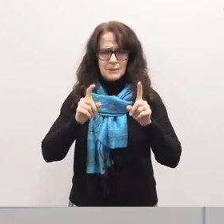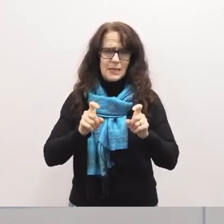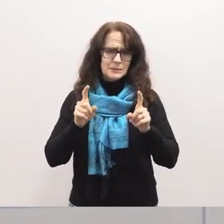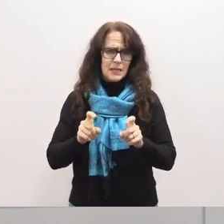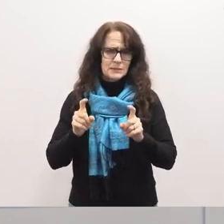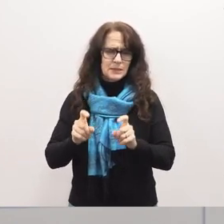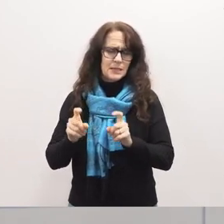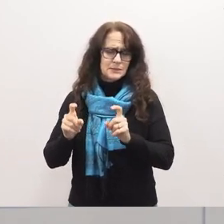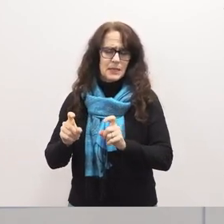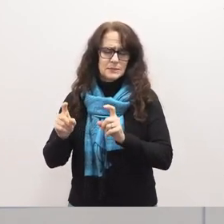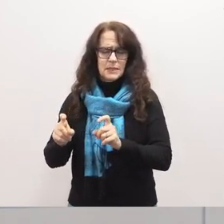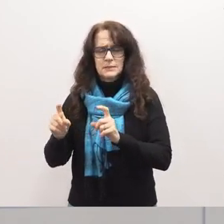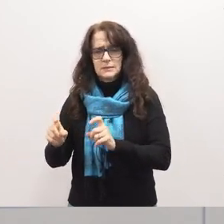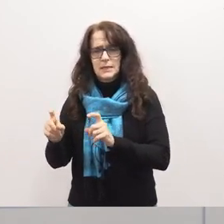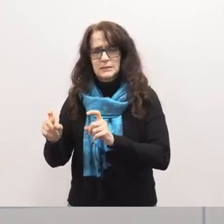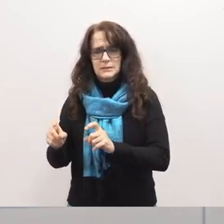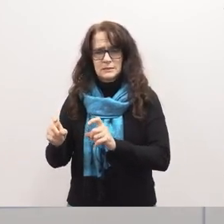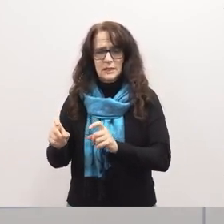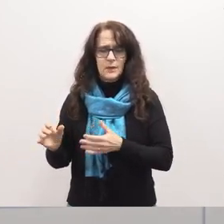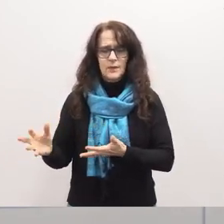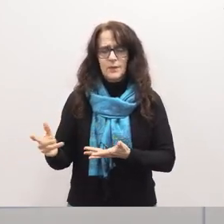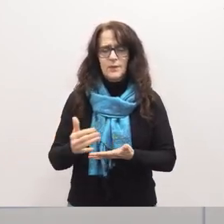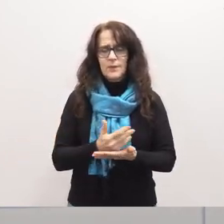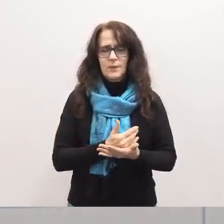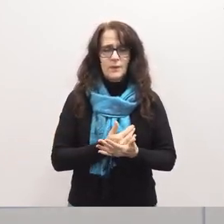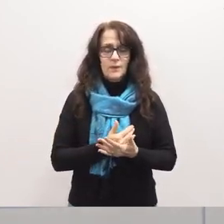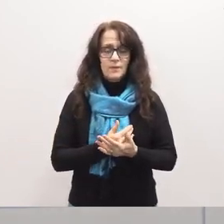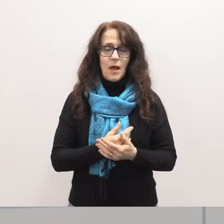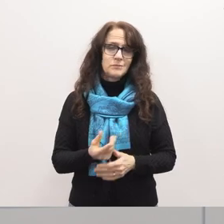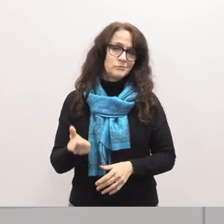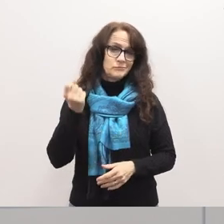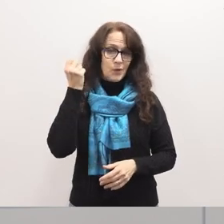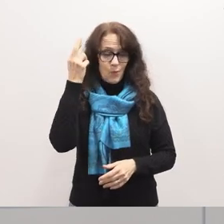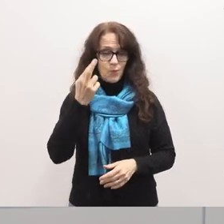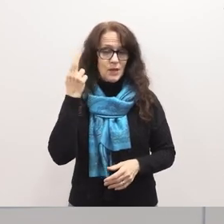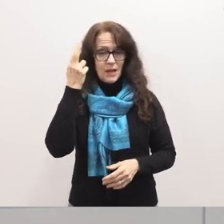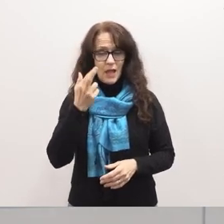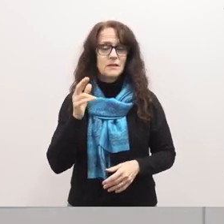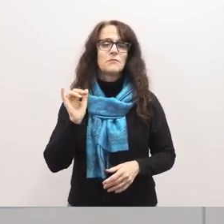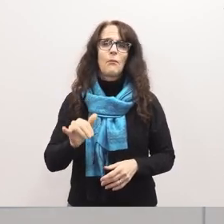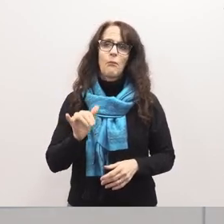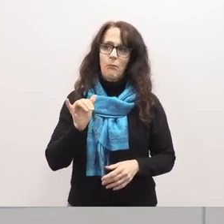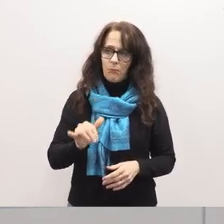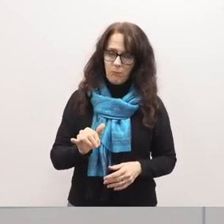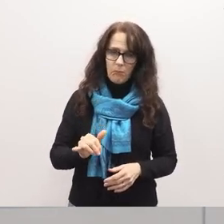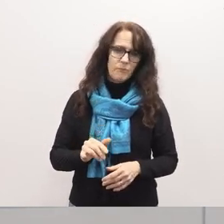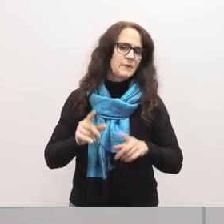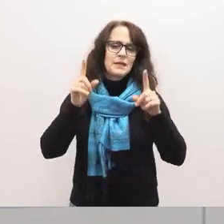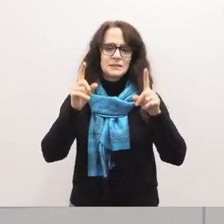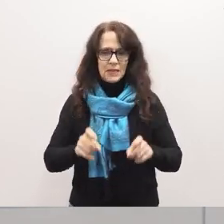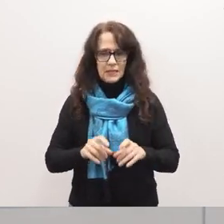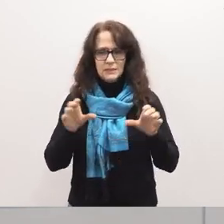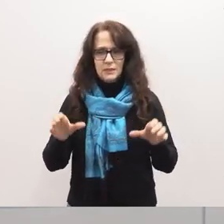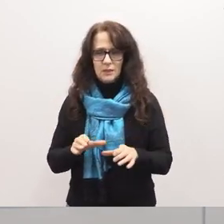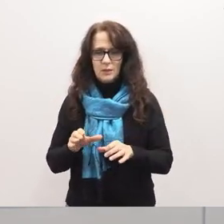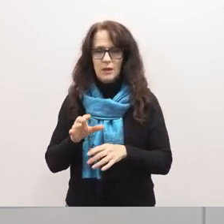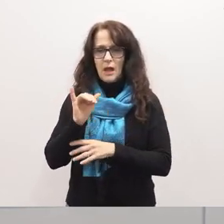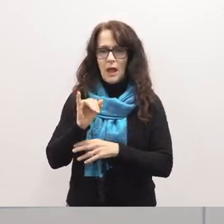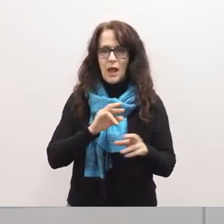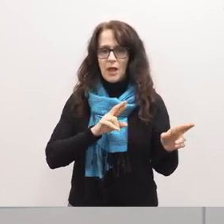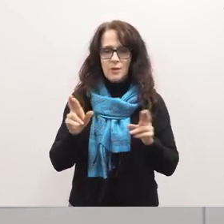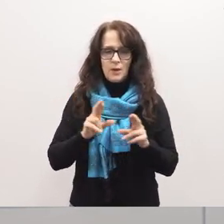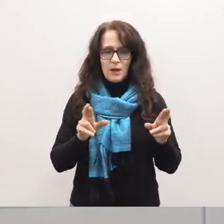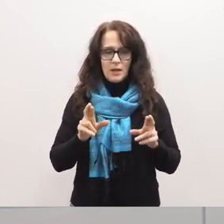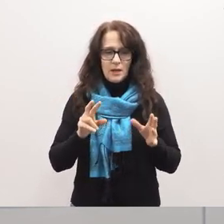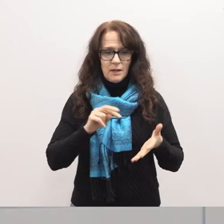them all these tests. The revelation to me early on when I was on this board was we went from the testing that we did to this iReady testing,